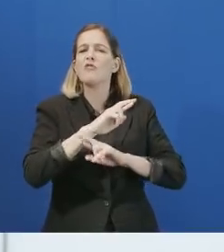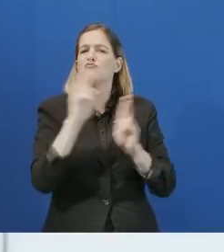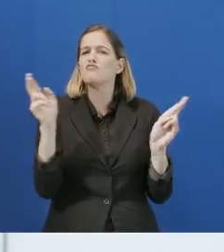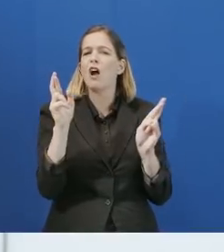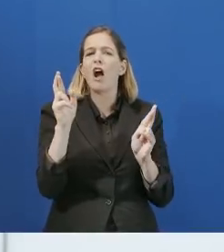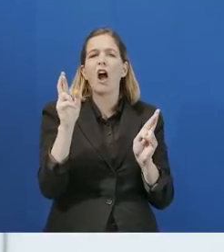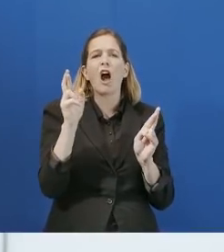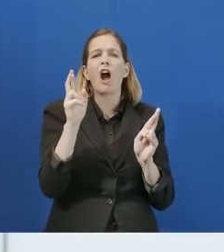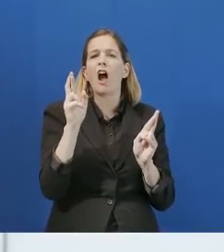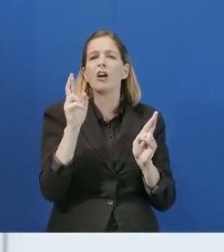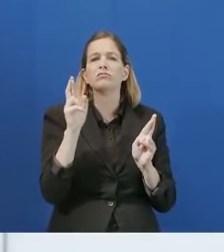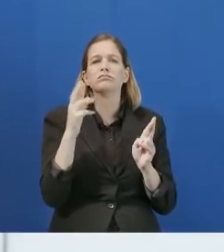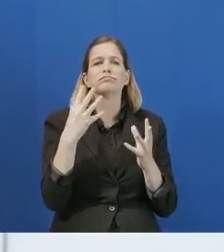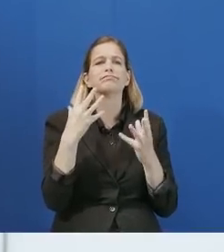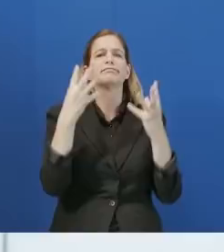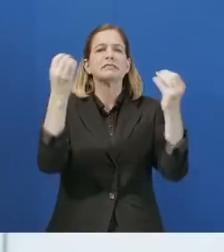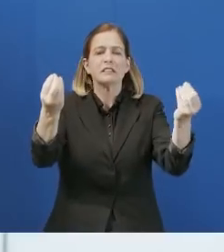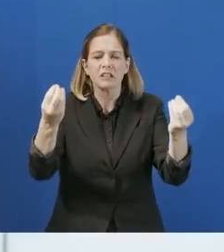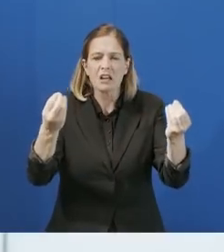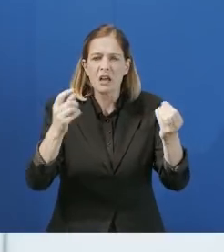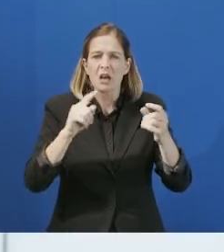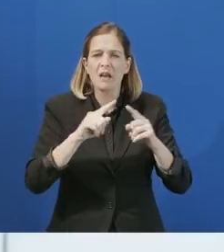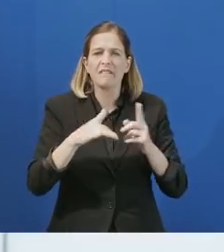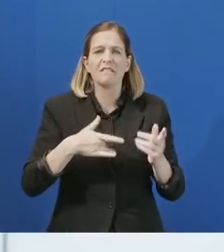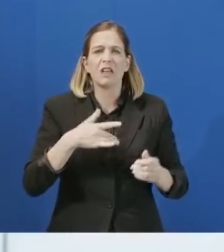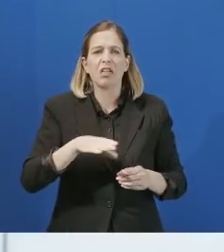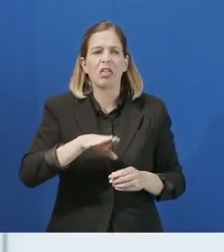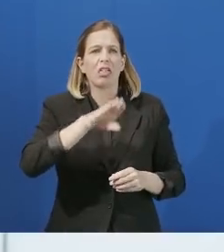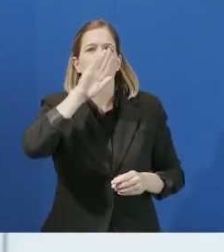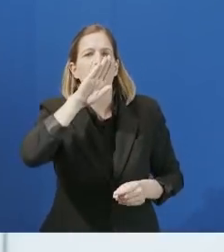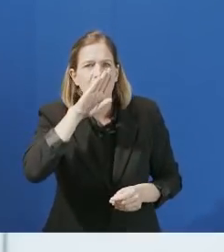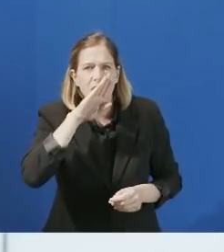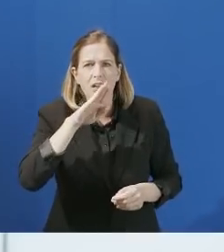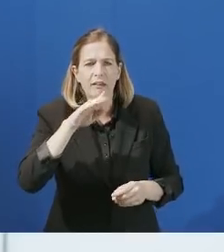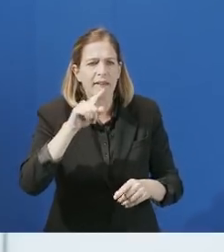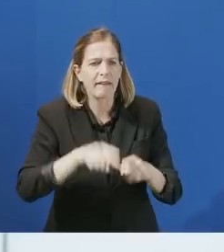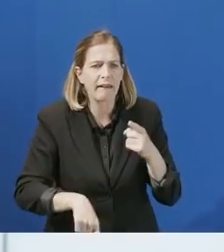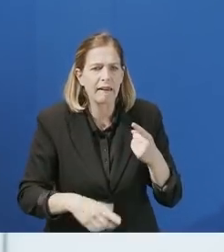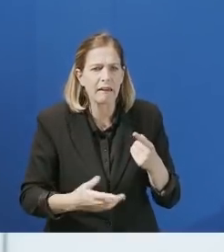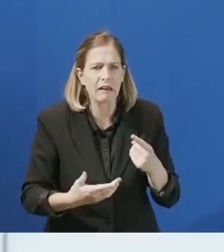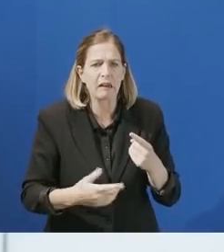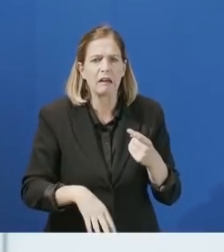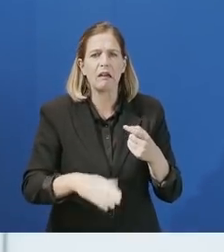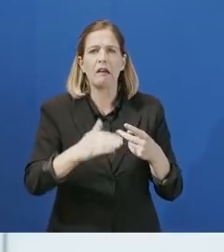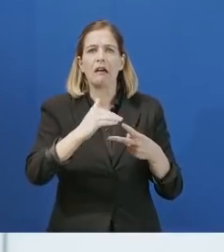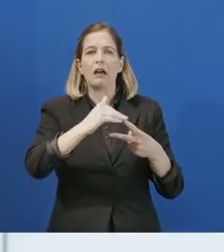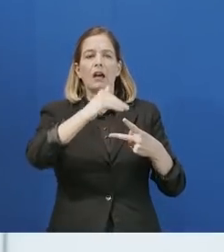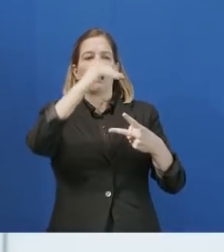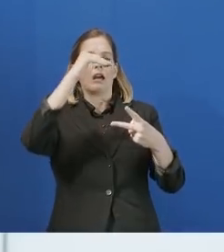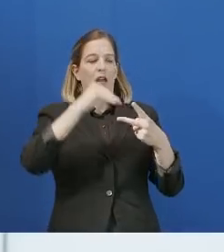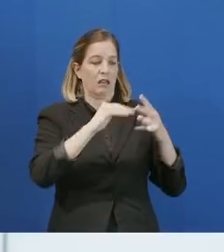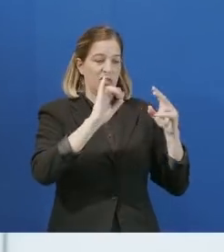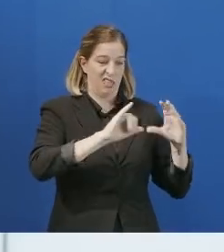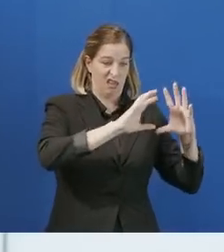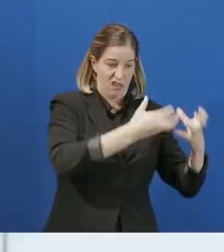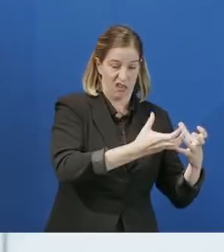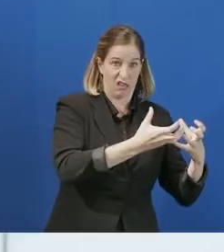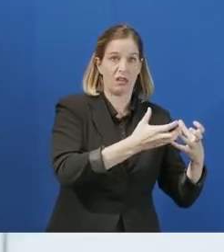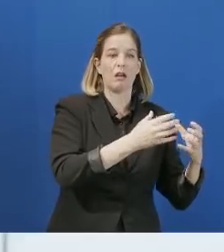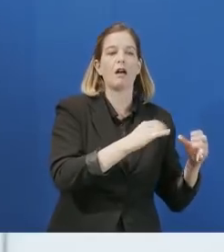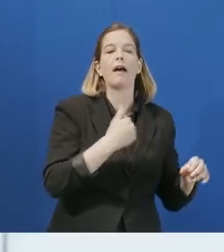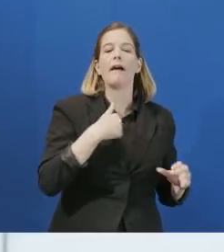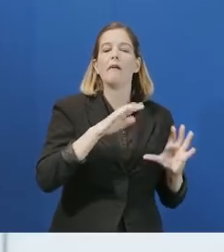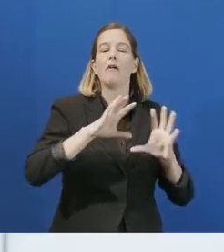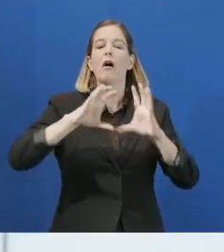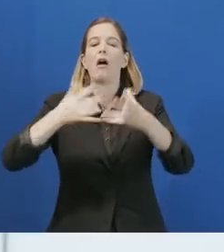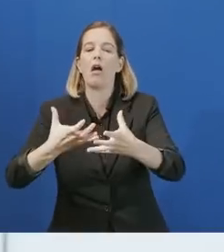and now it's all frustration." He said there's another 30% of your citizens that don't want to leave